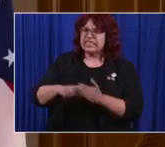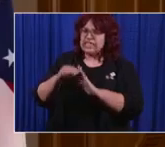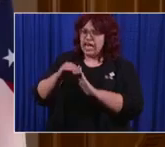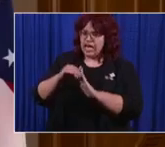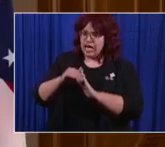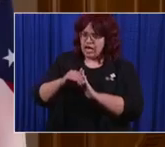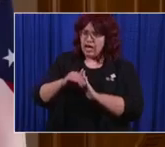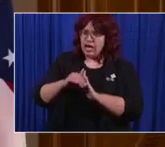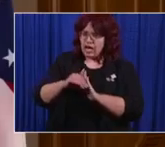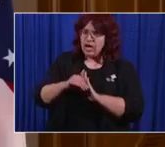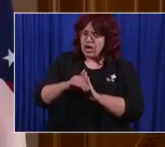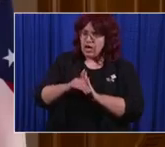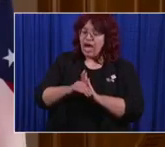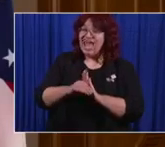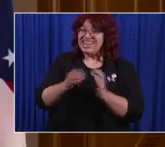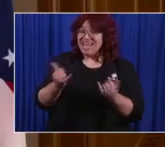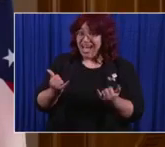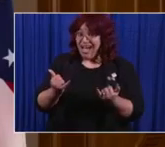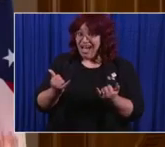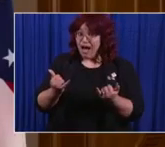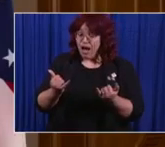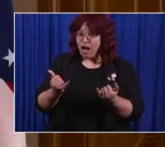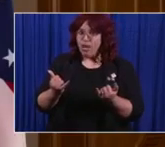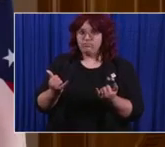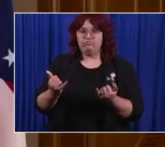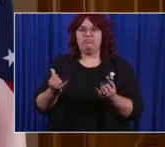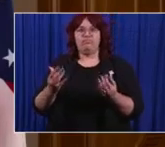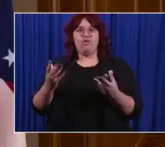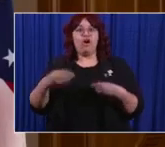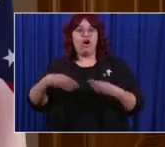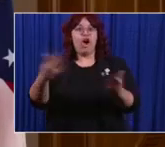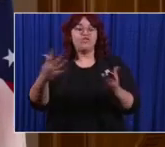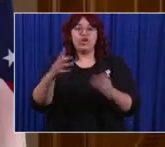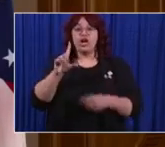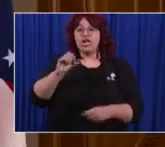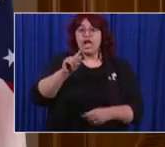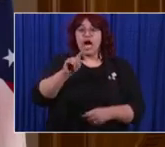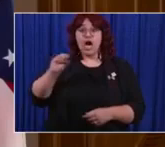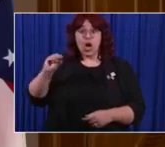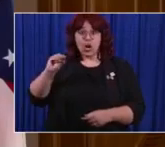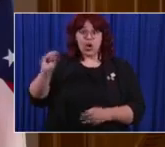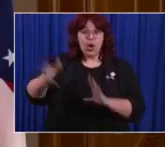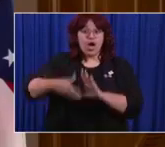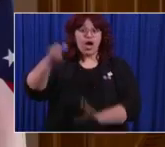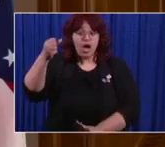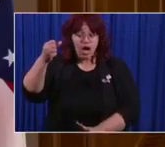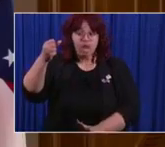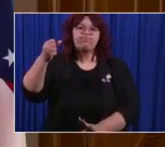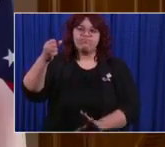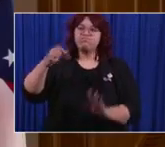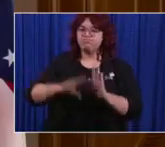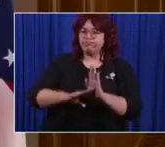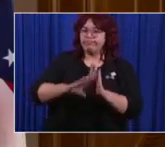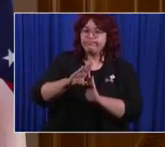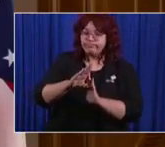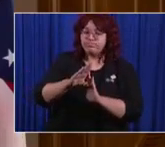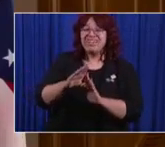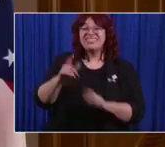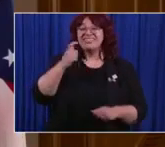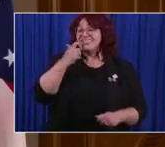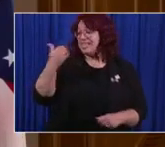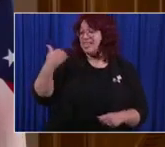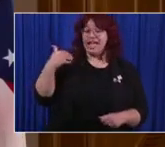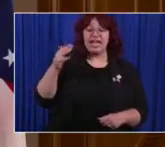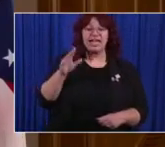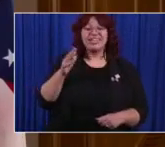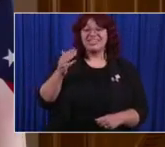that we're certainly seeing an increase. Just as an example, last Friday, May 14th, was the highest day of